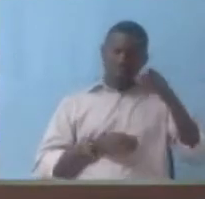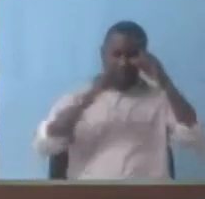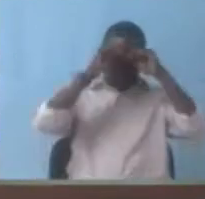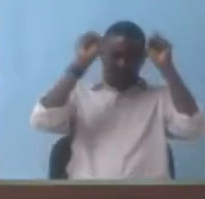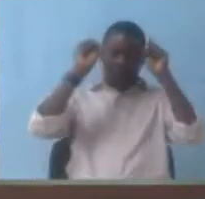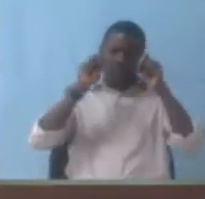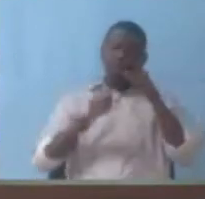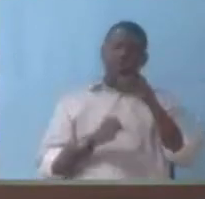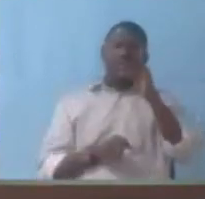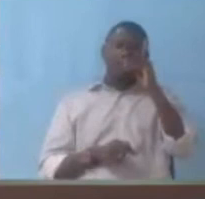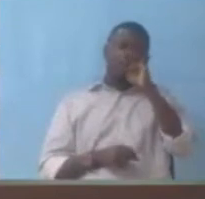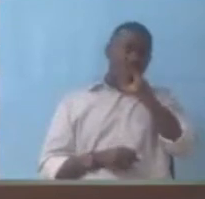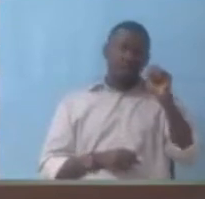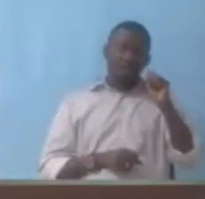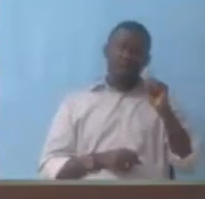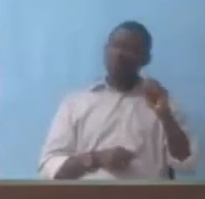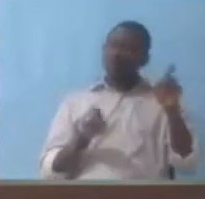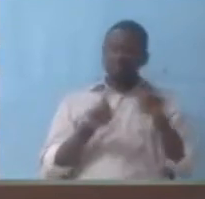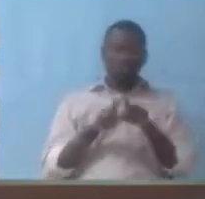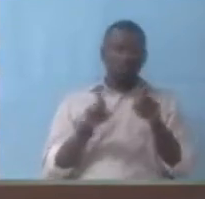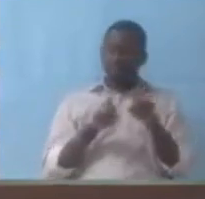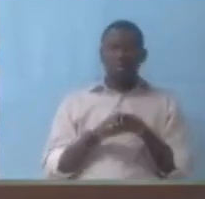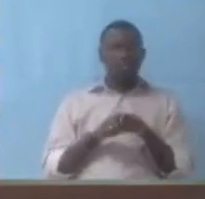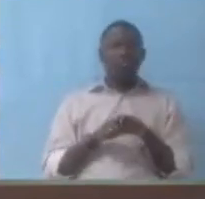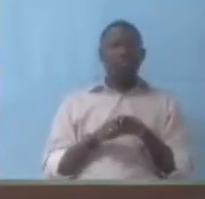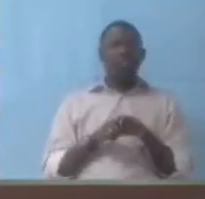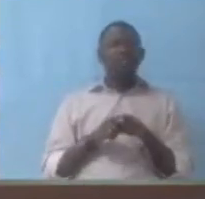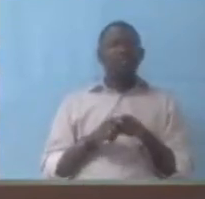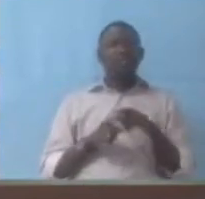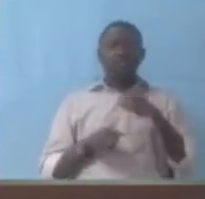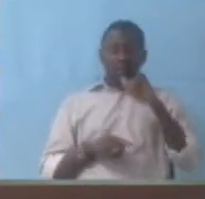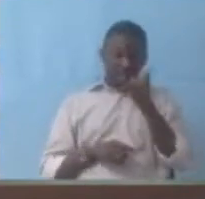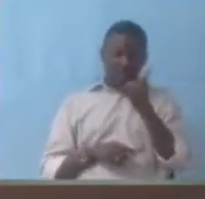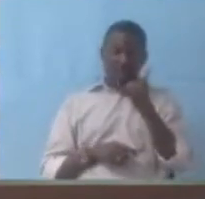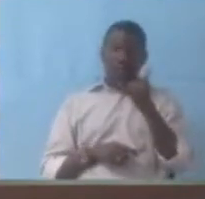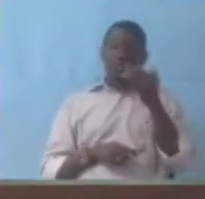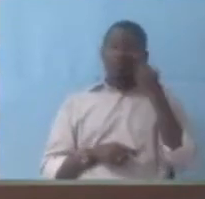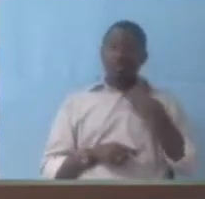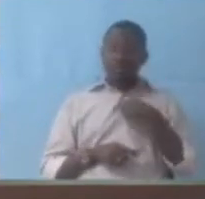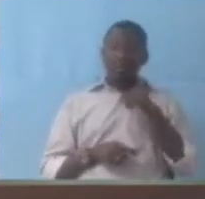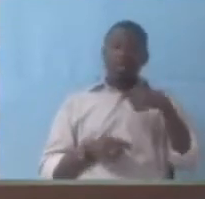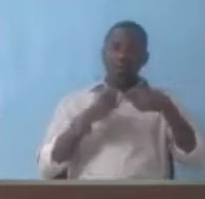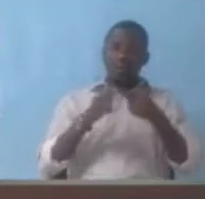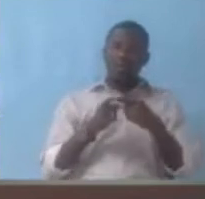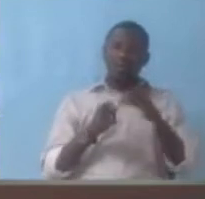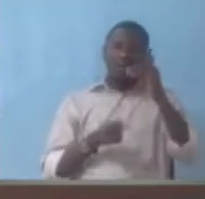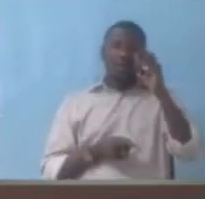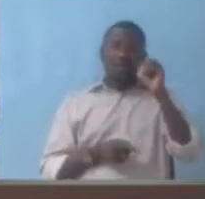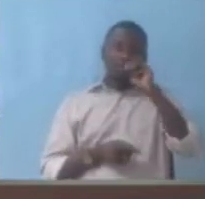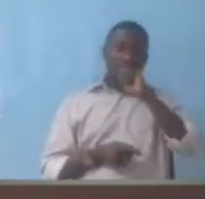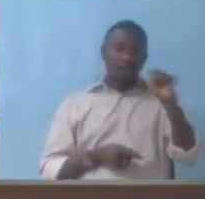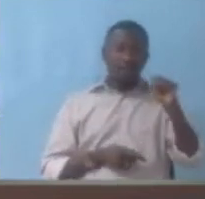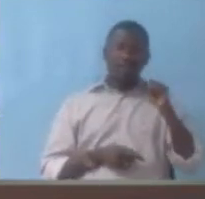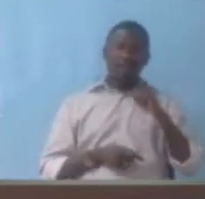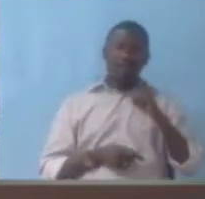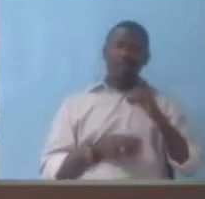so on. Decrees were decrees. So yes, when it came to the decrees that affected, you